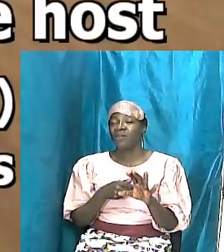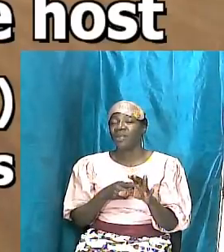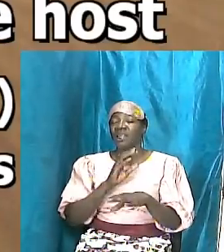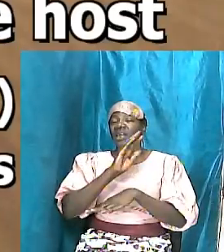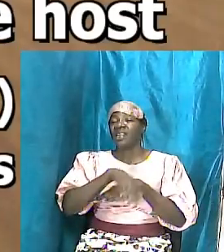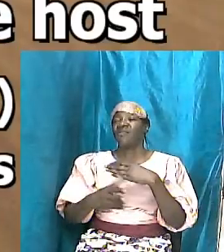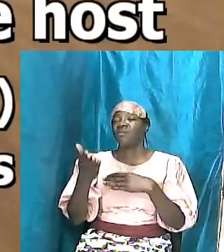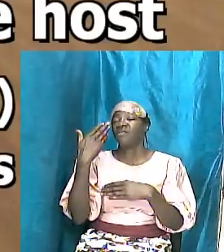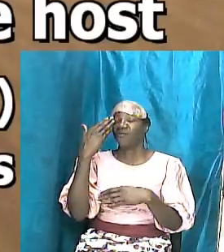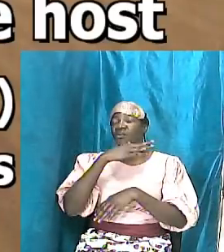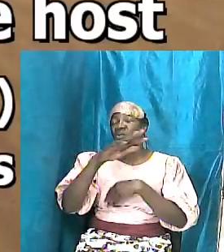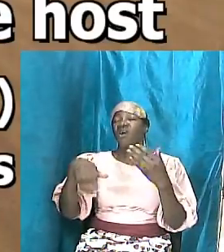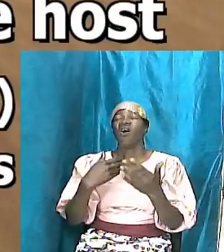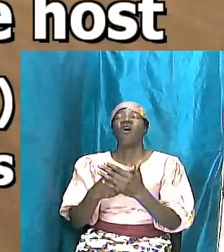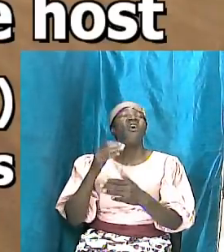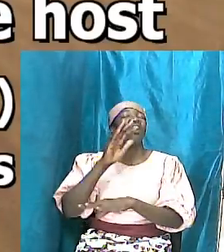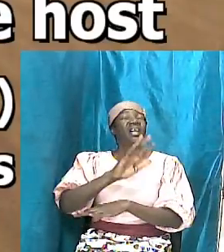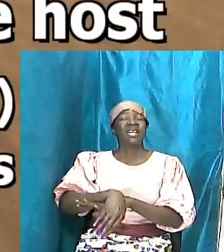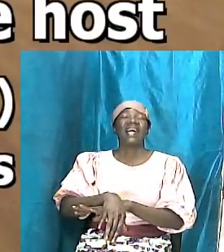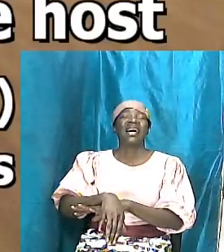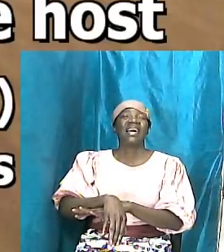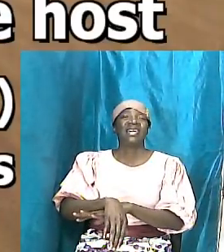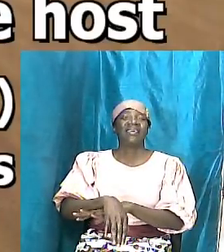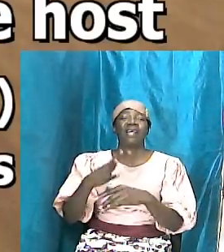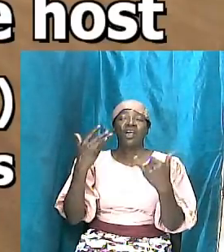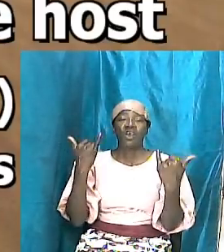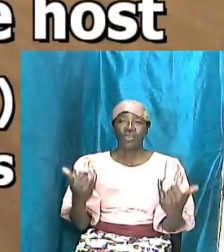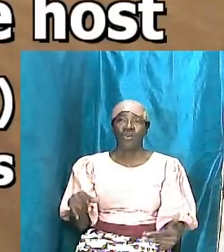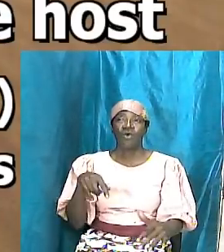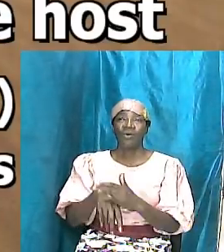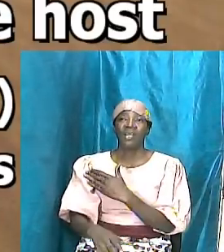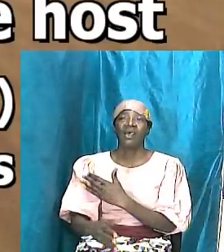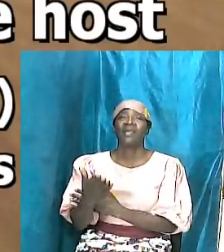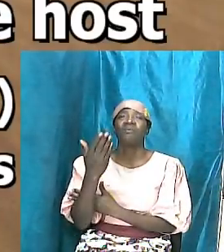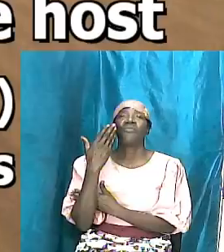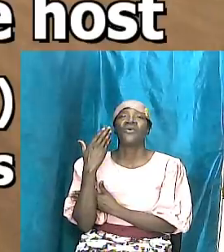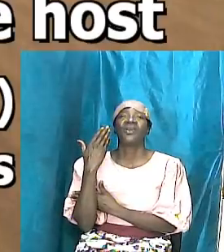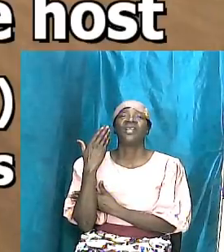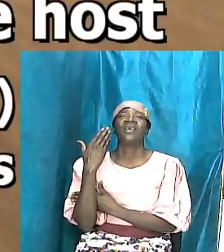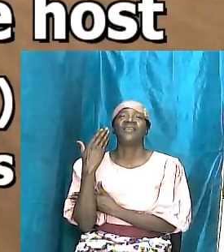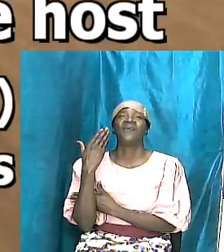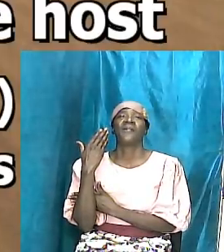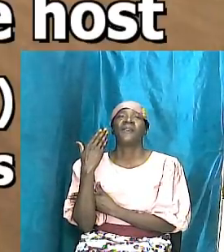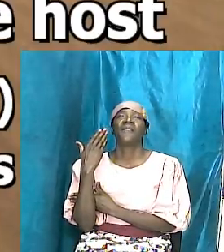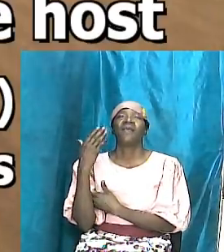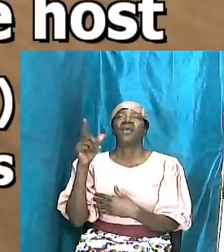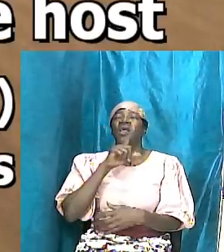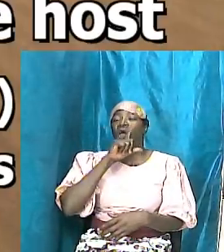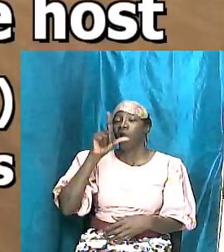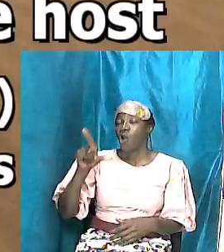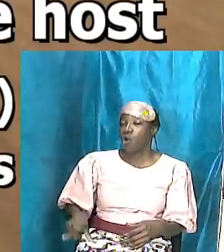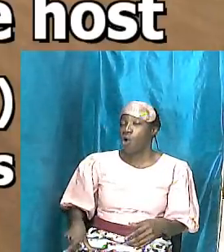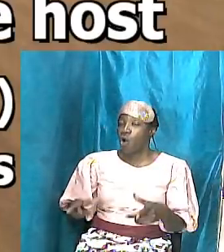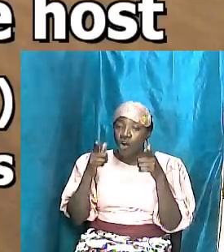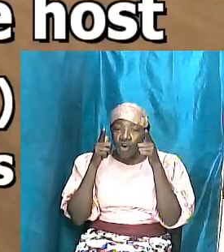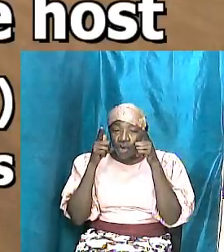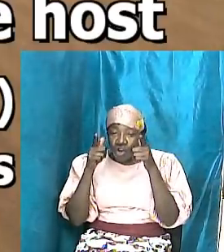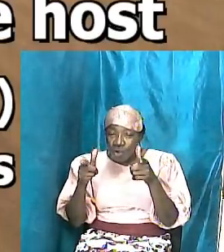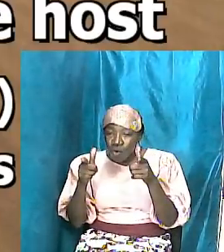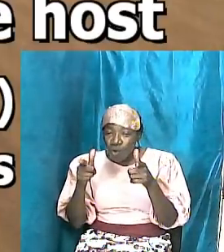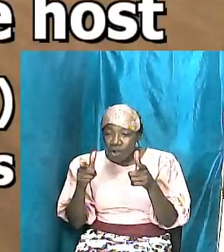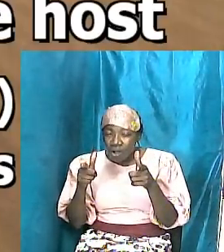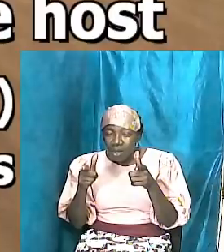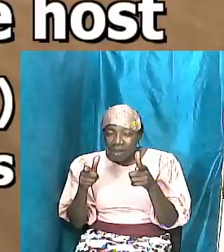went all night, and now in the morning watch, the Lord looked unto the host